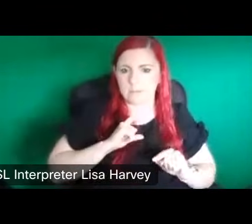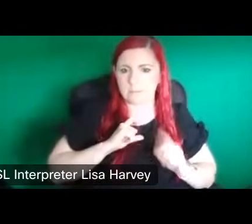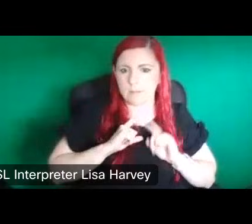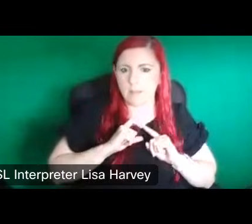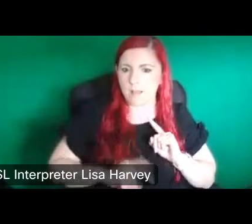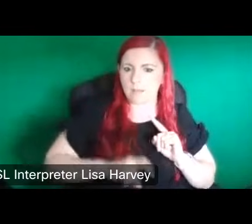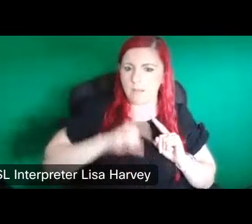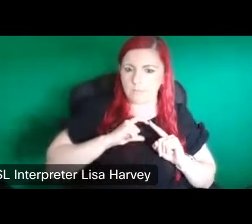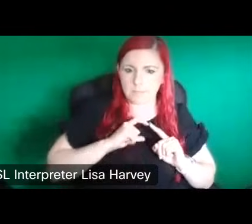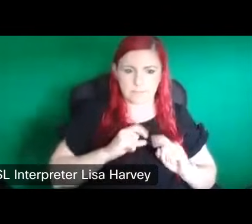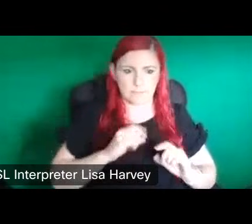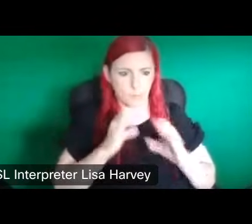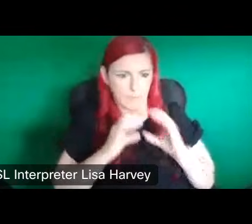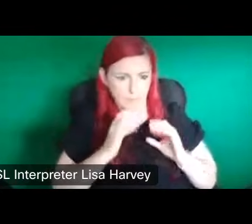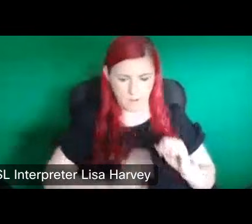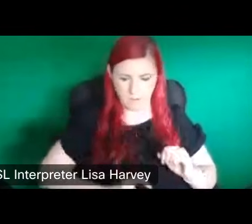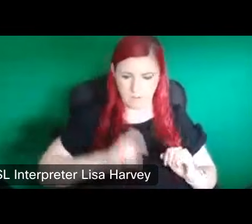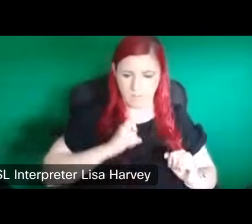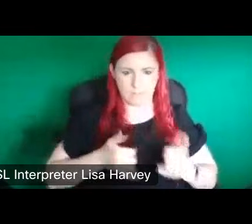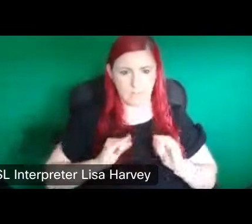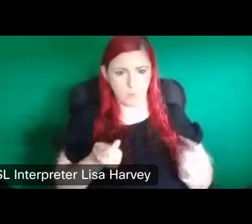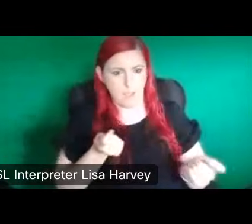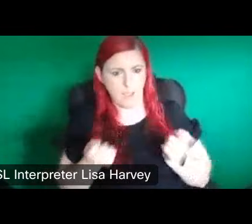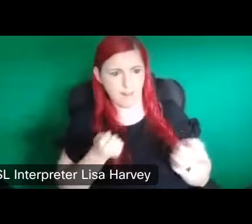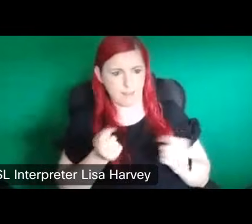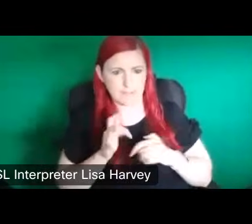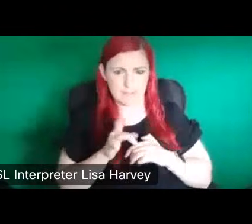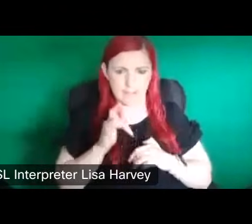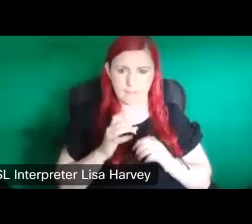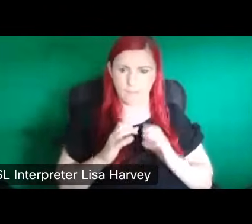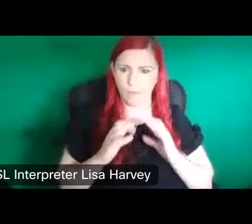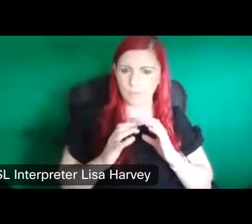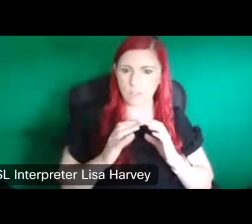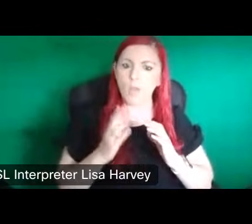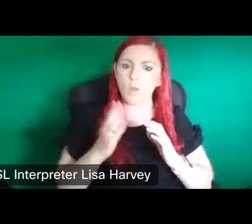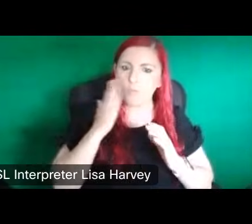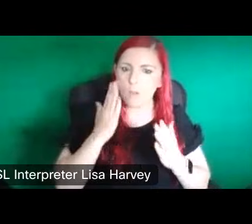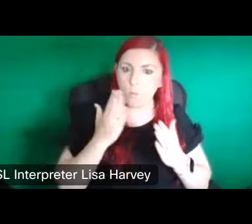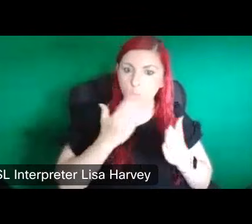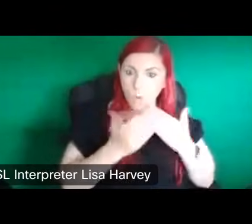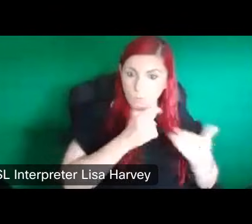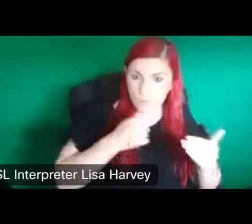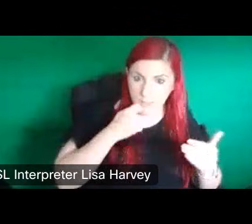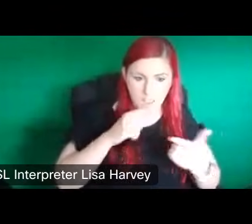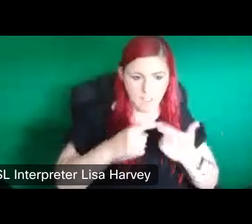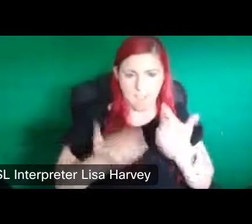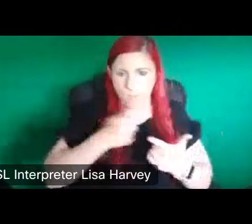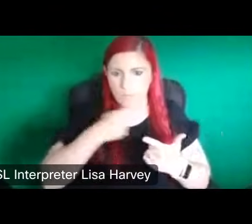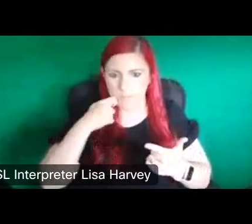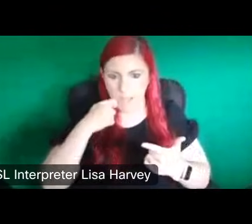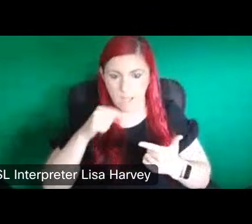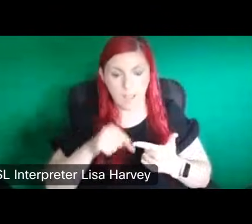communication, confidence in handling sensitive conversations, in knowing what to say and how to say it. This requires